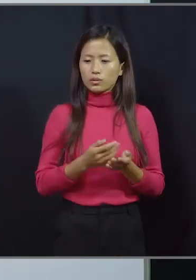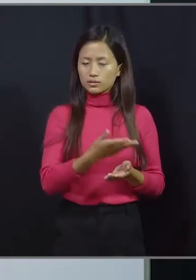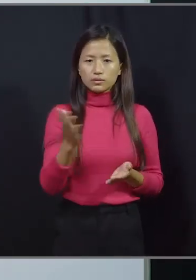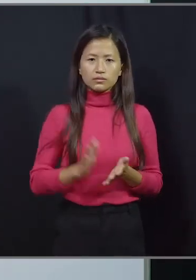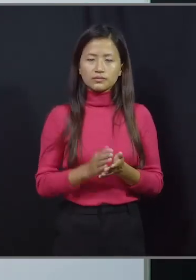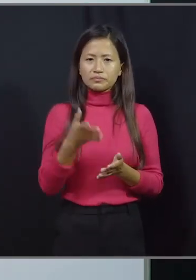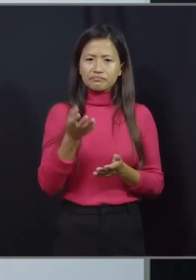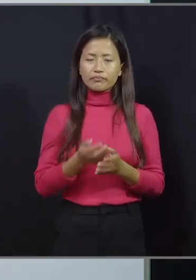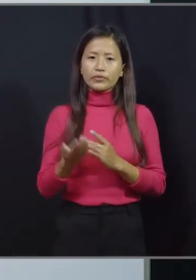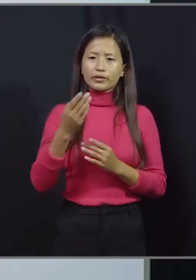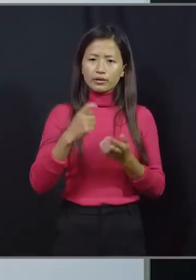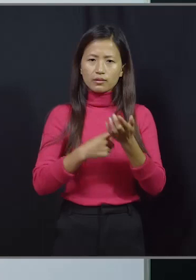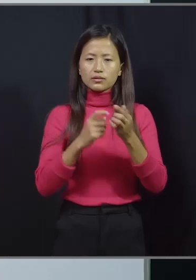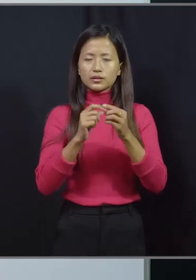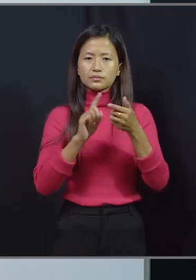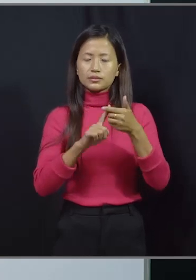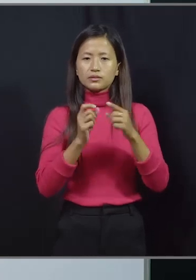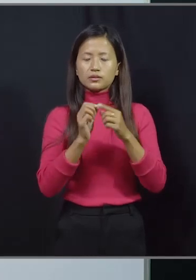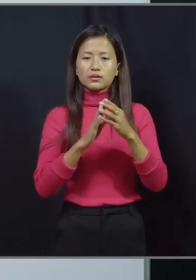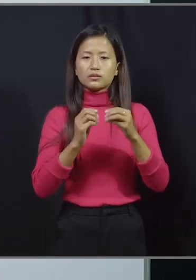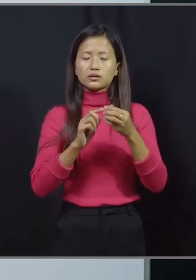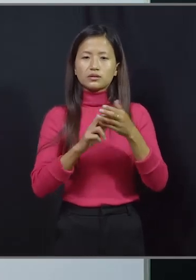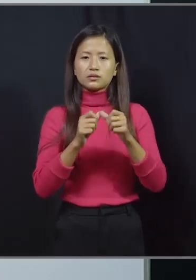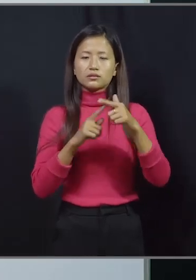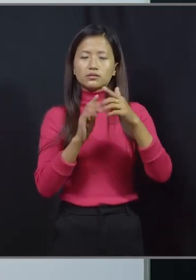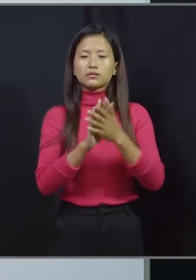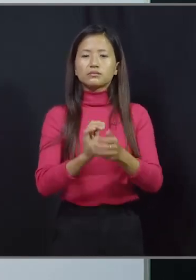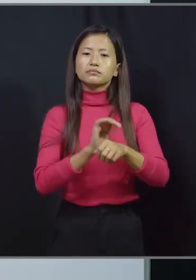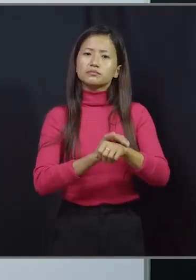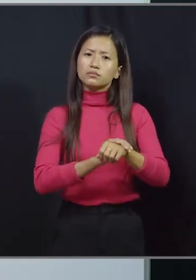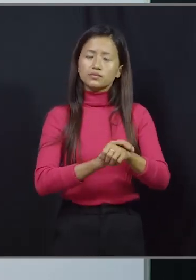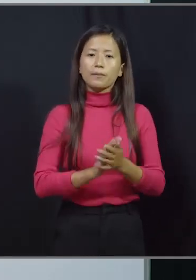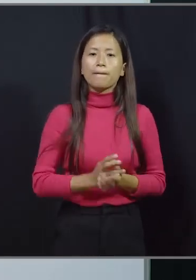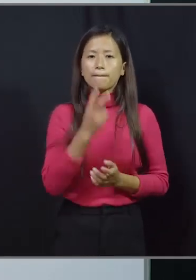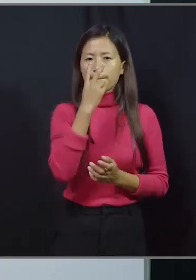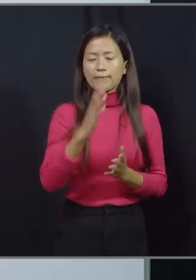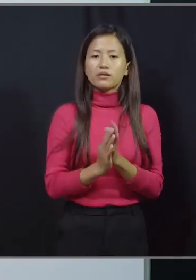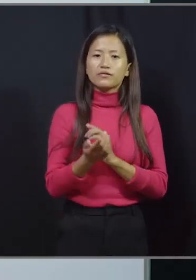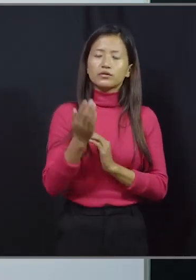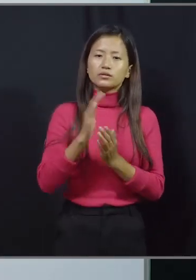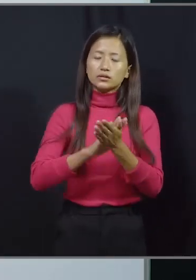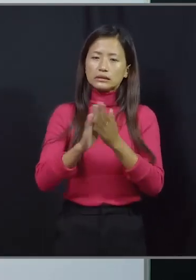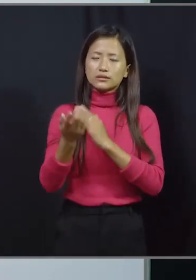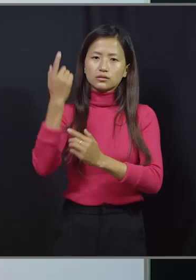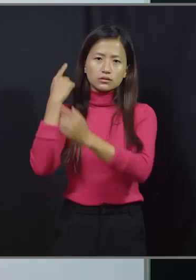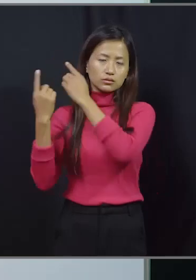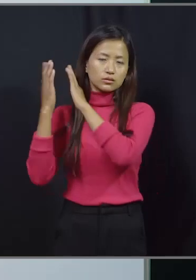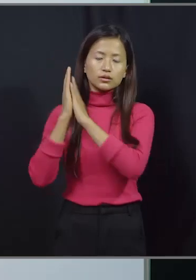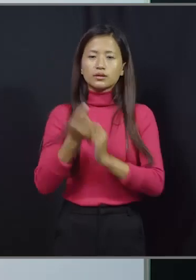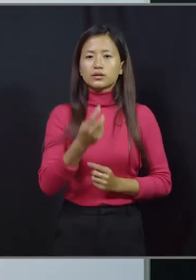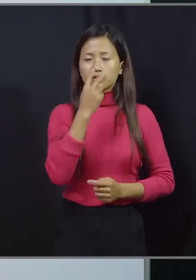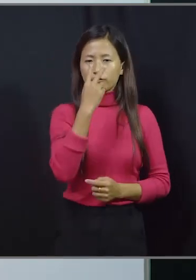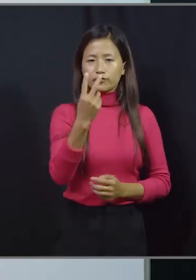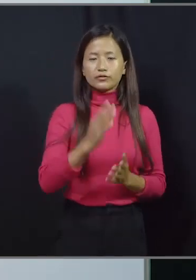against the British before? If that is the question, it is no. If we look at the history of India, you will find